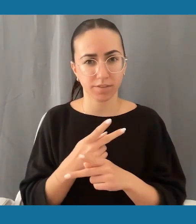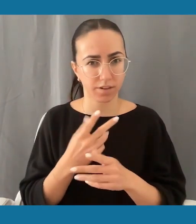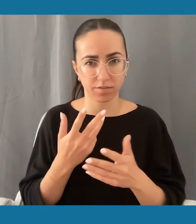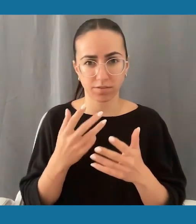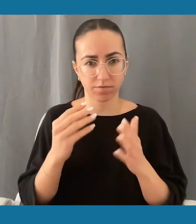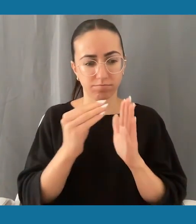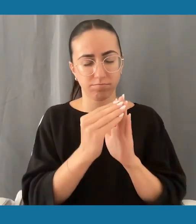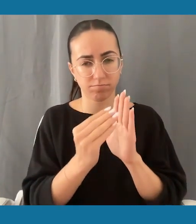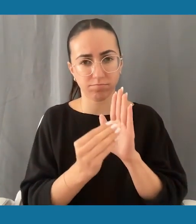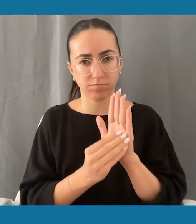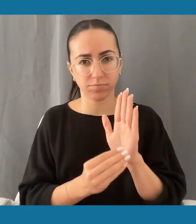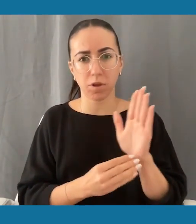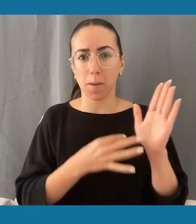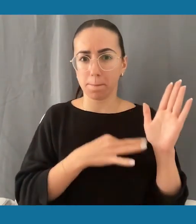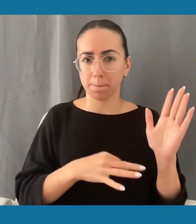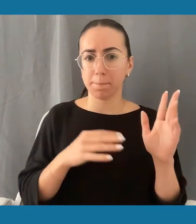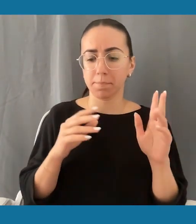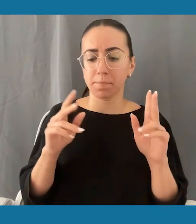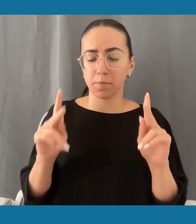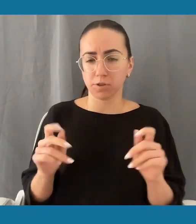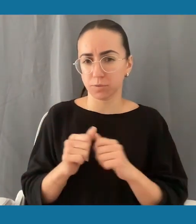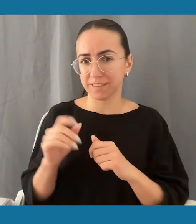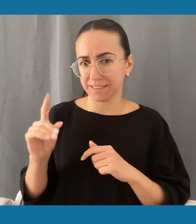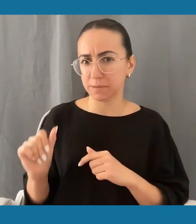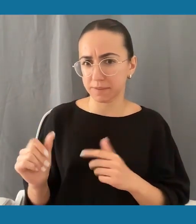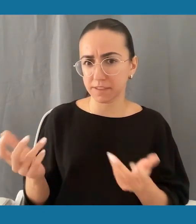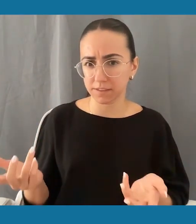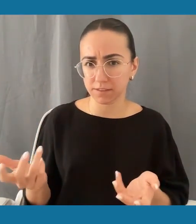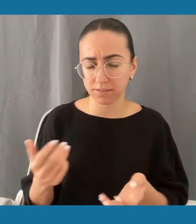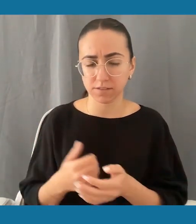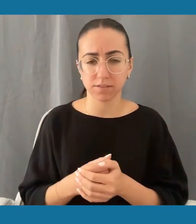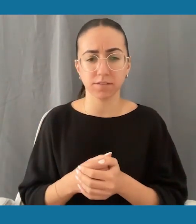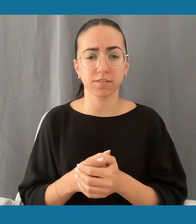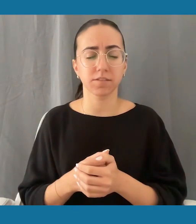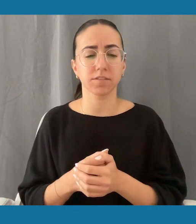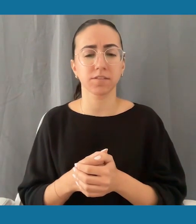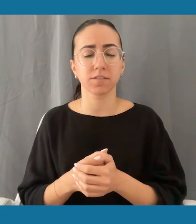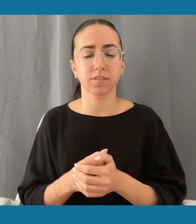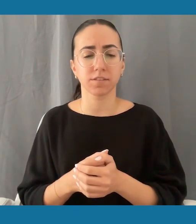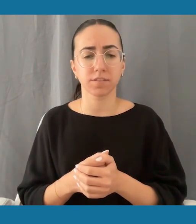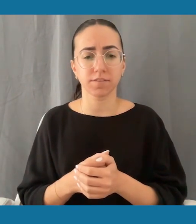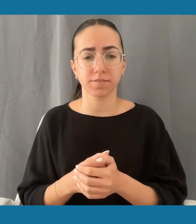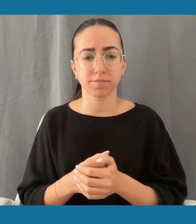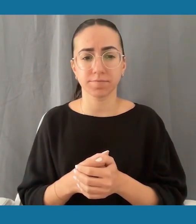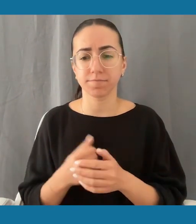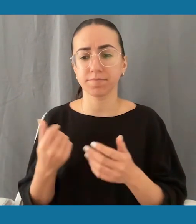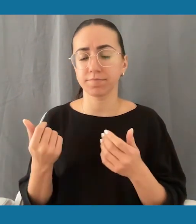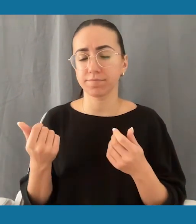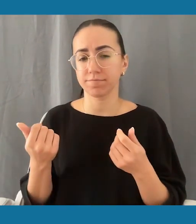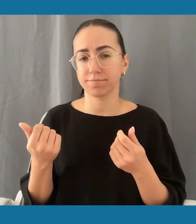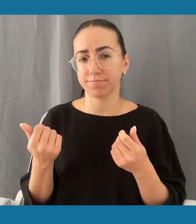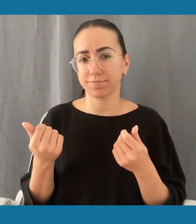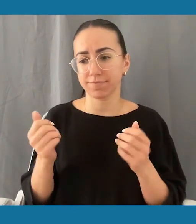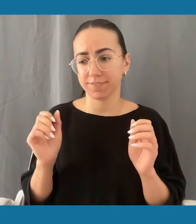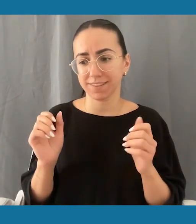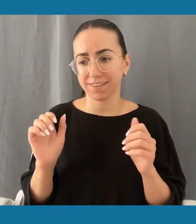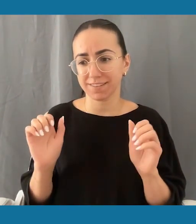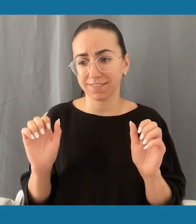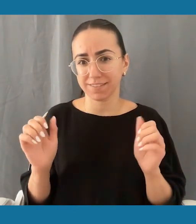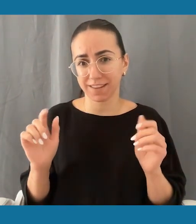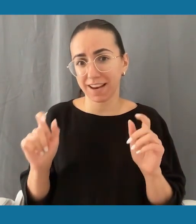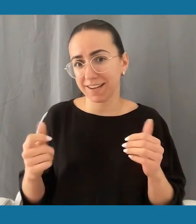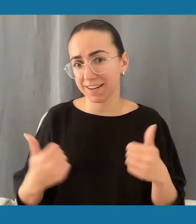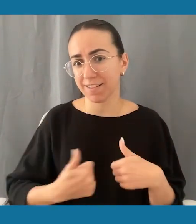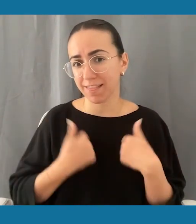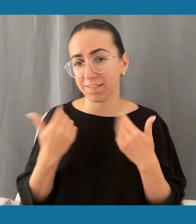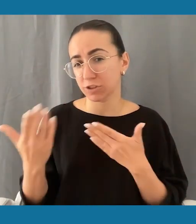for the benefit of a person with disabilities, is that any one of us are subject to life